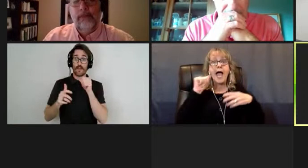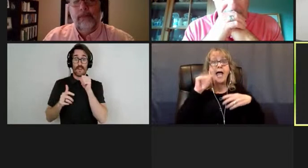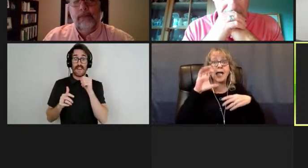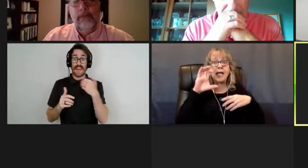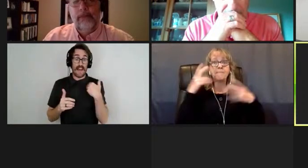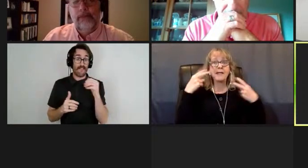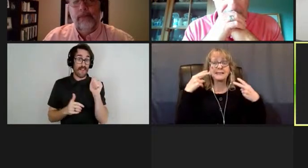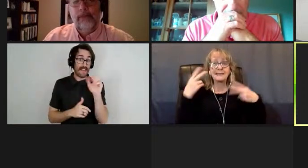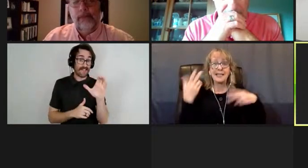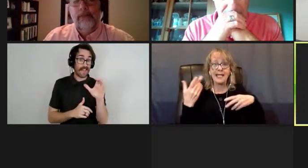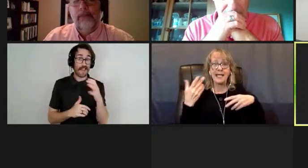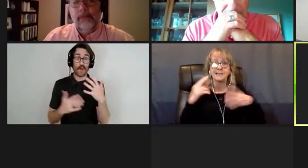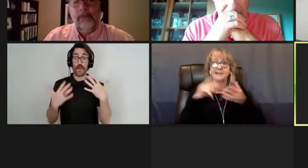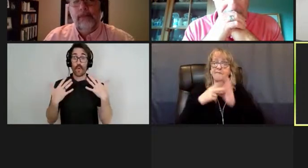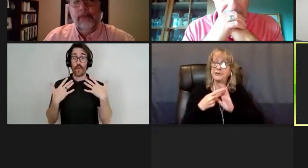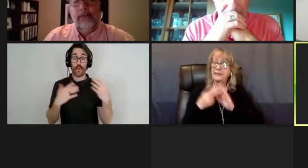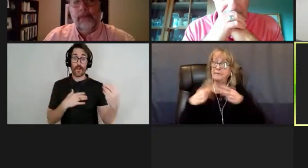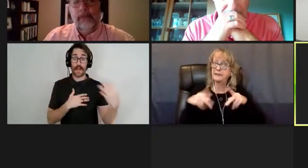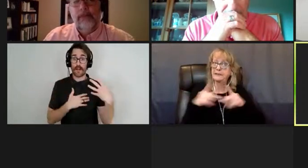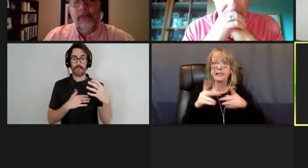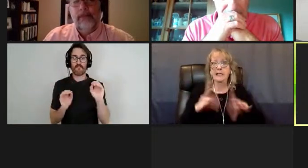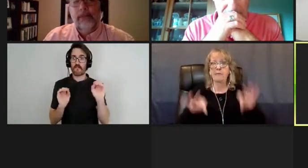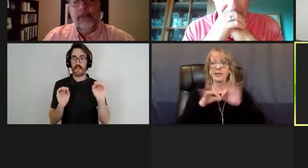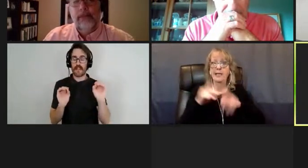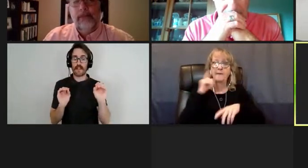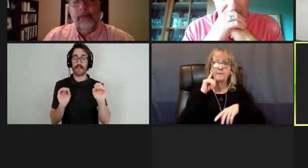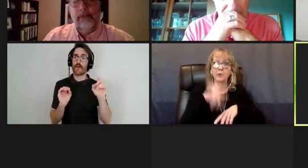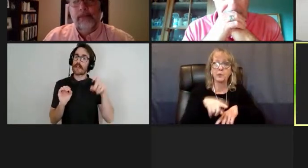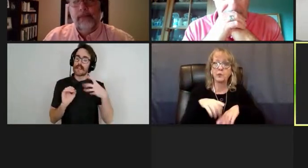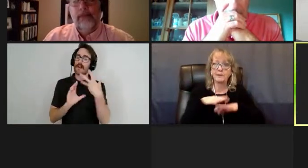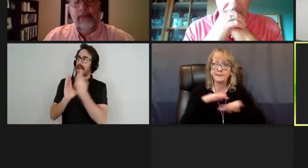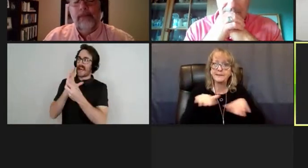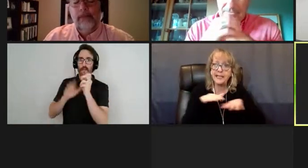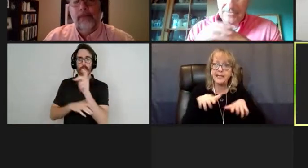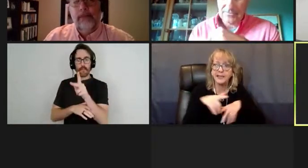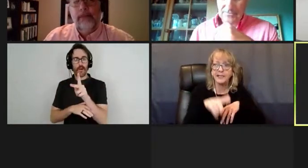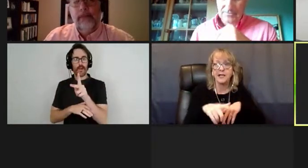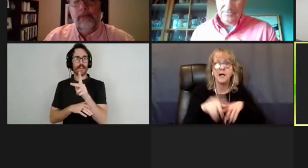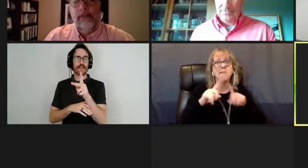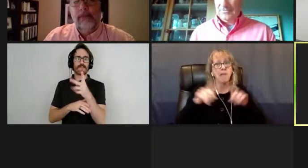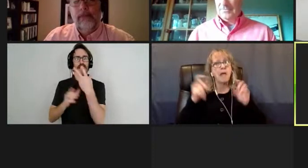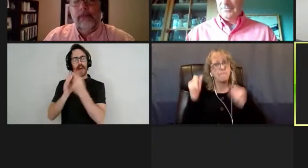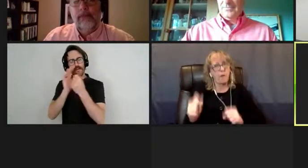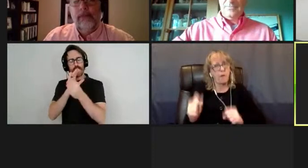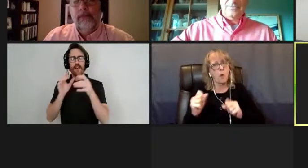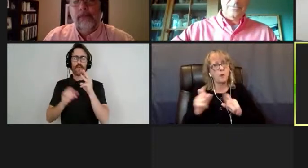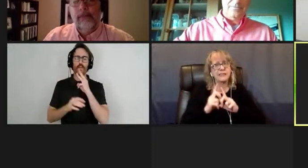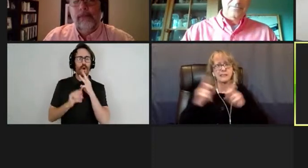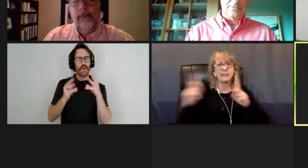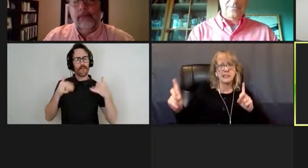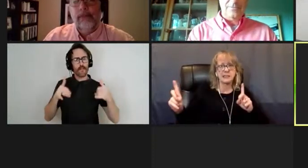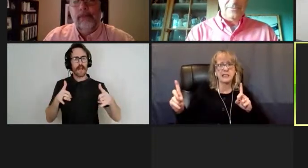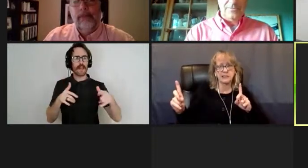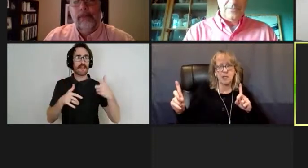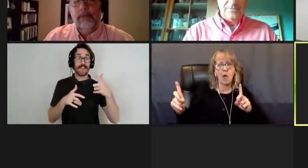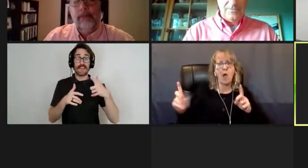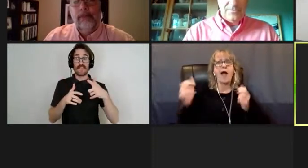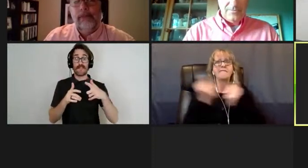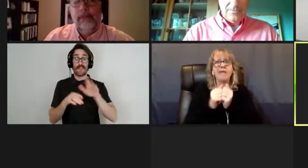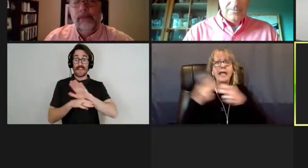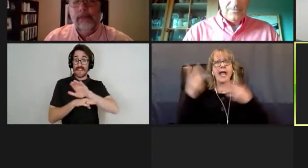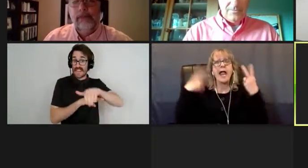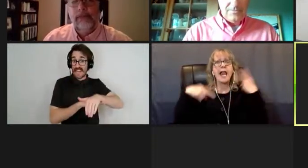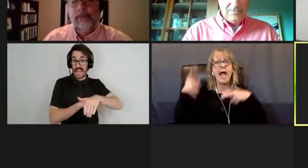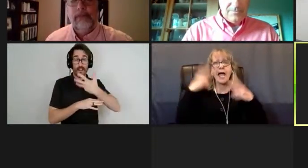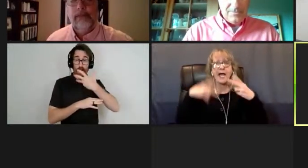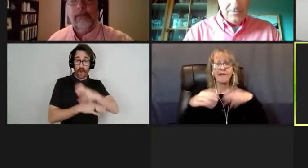be able to be socially distanced within a park with their family to be able to get some cool down air towards the later hours of the night, really